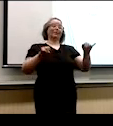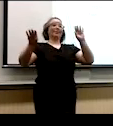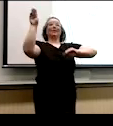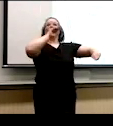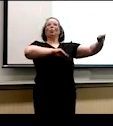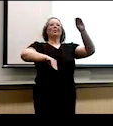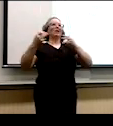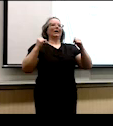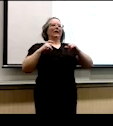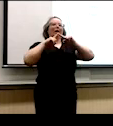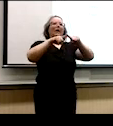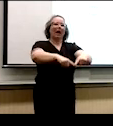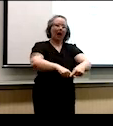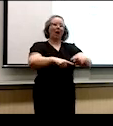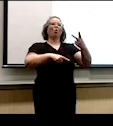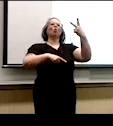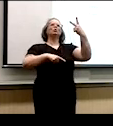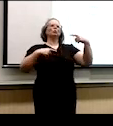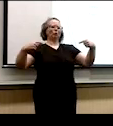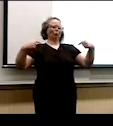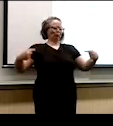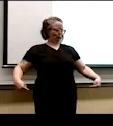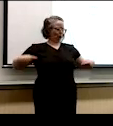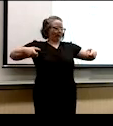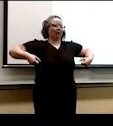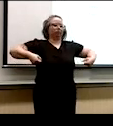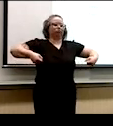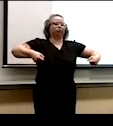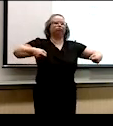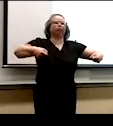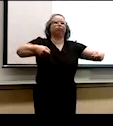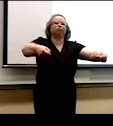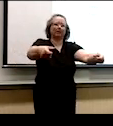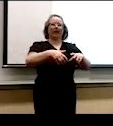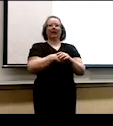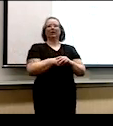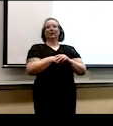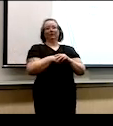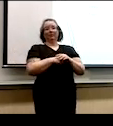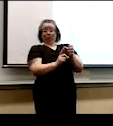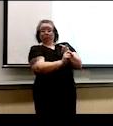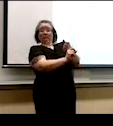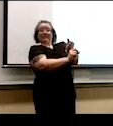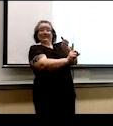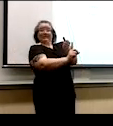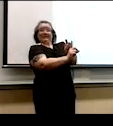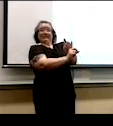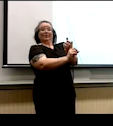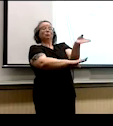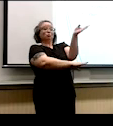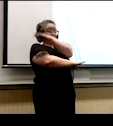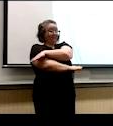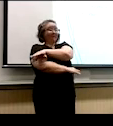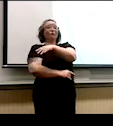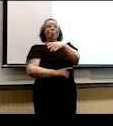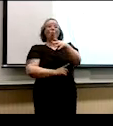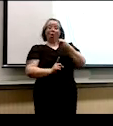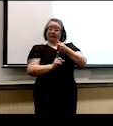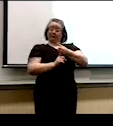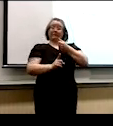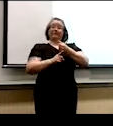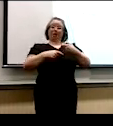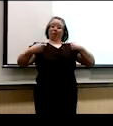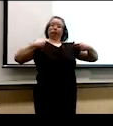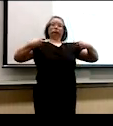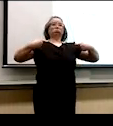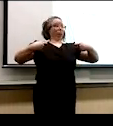then the functional achievements, she was self-managing bowel and bladder. So she did have the highest level of